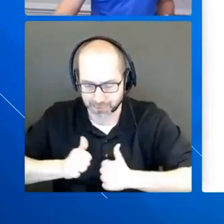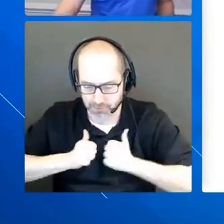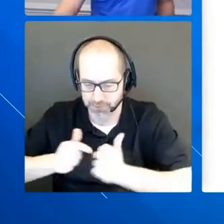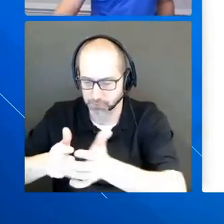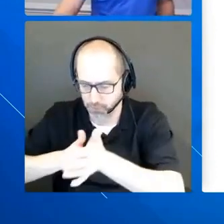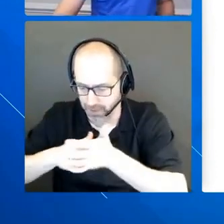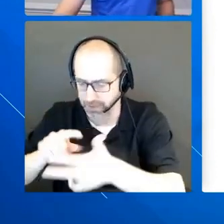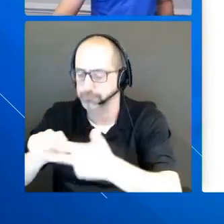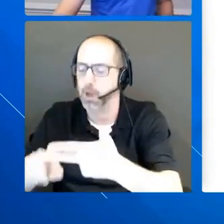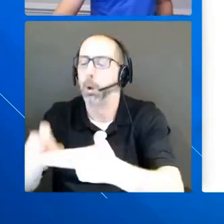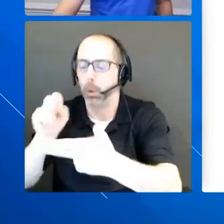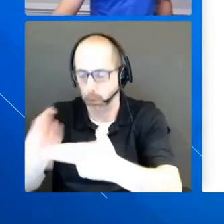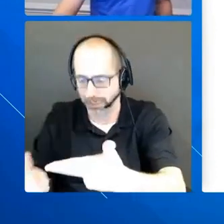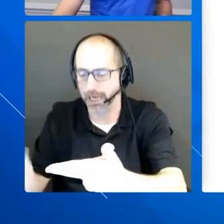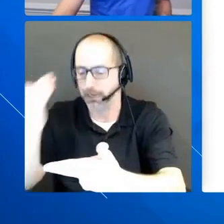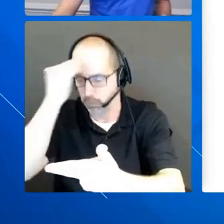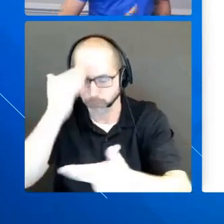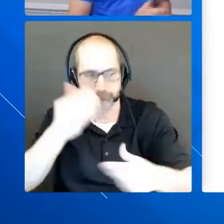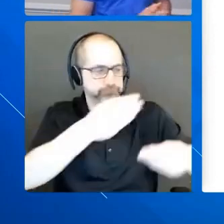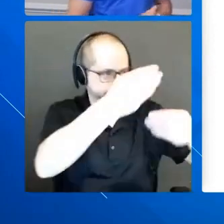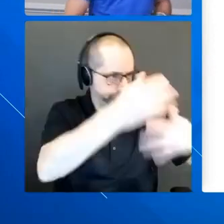on.